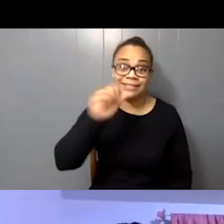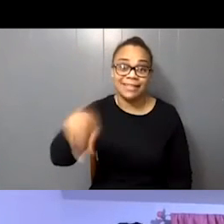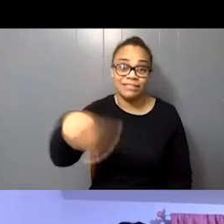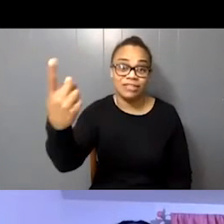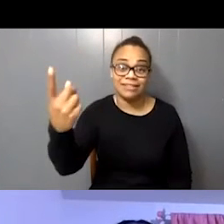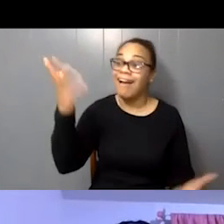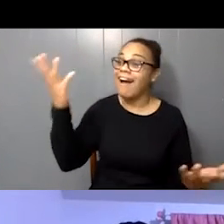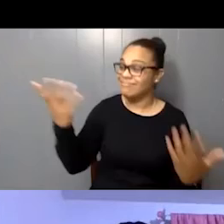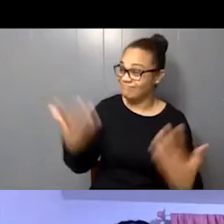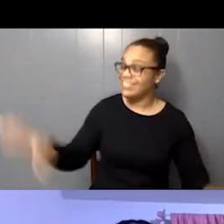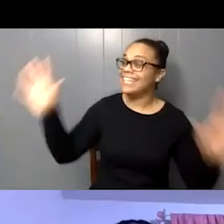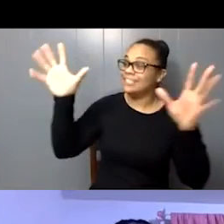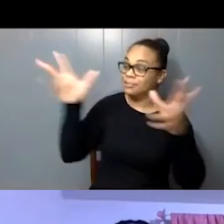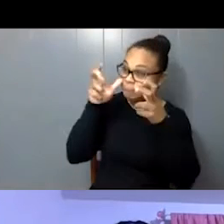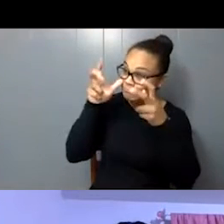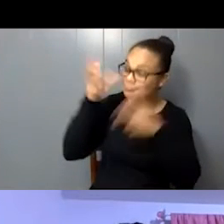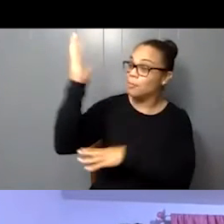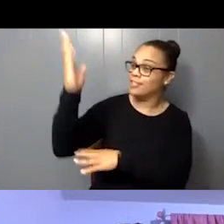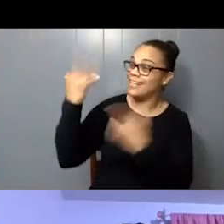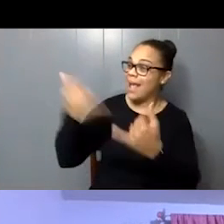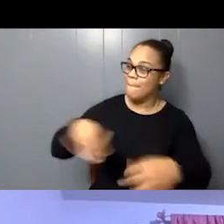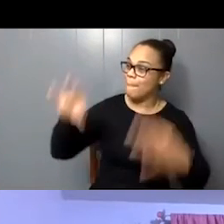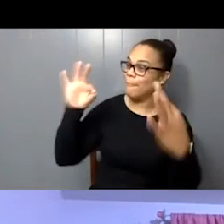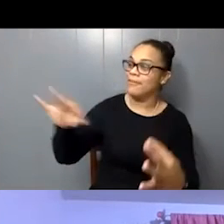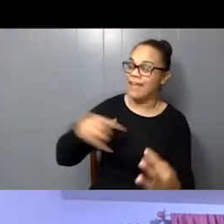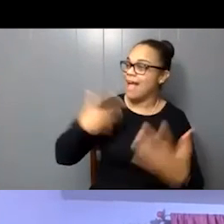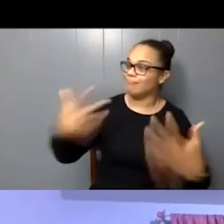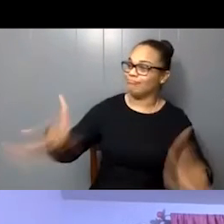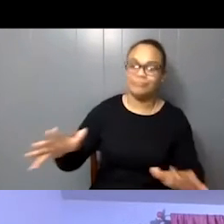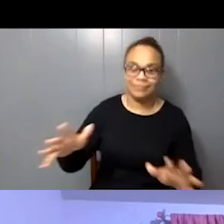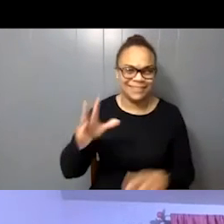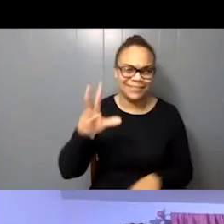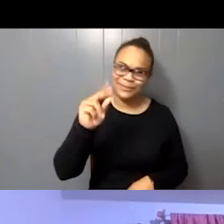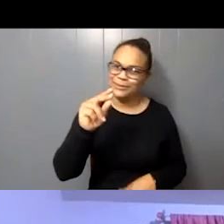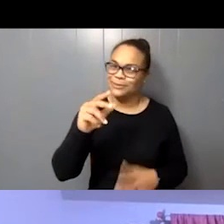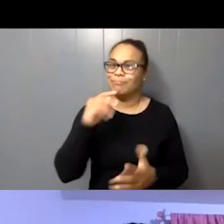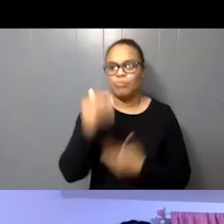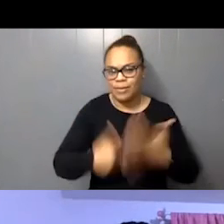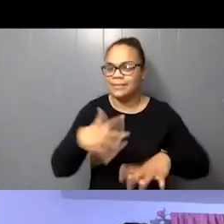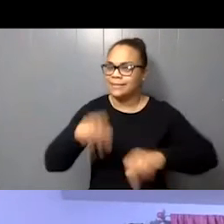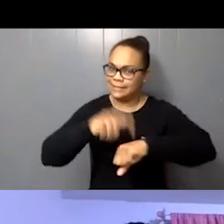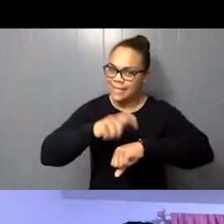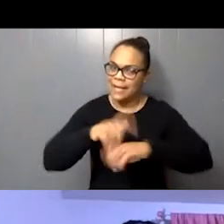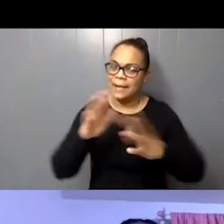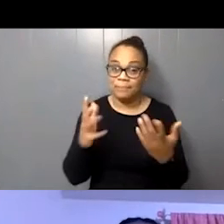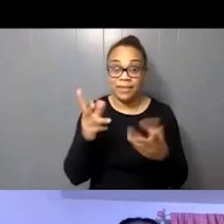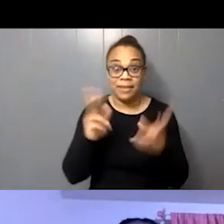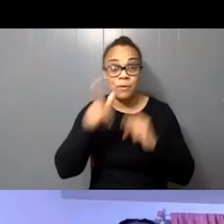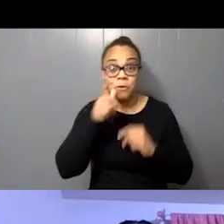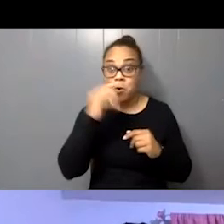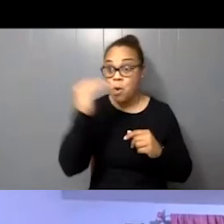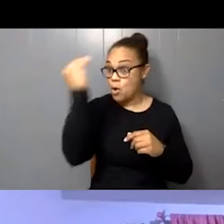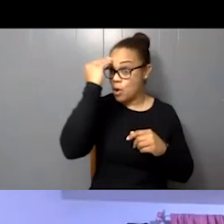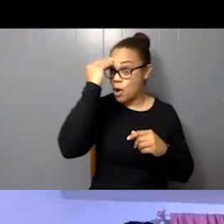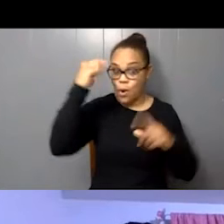at this. No, it takes time. Even anybody who knows this things 100% can still mess up